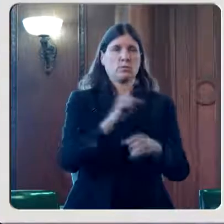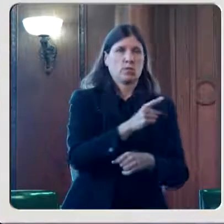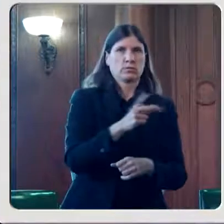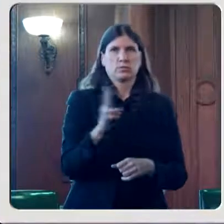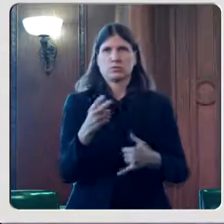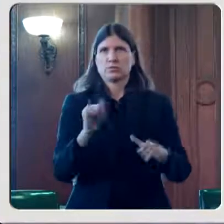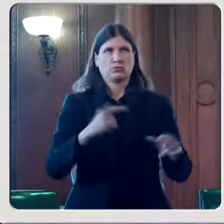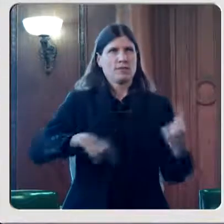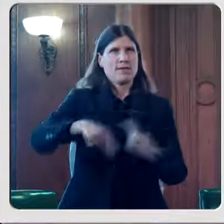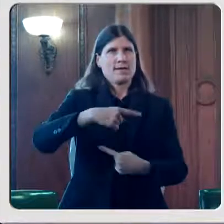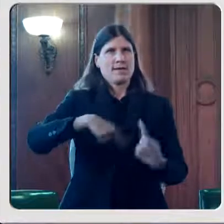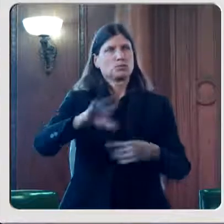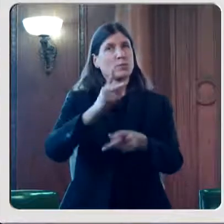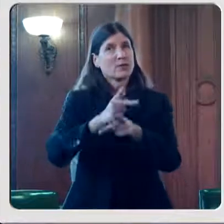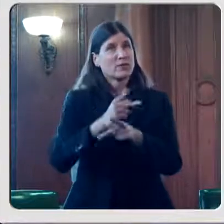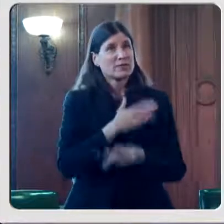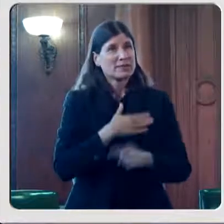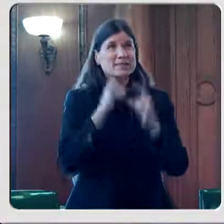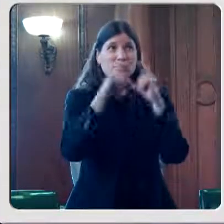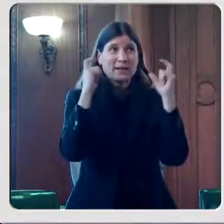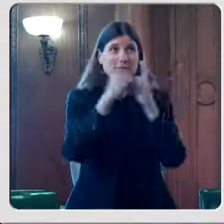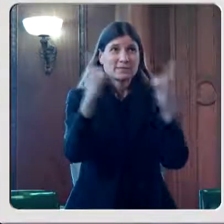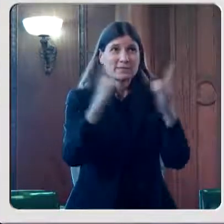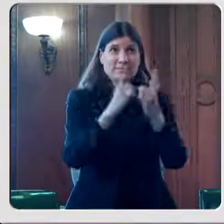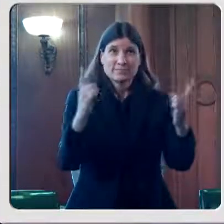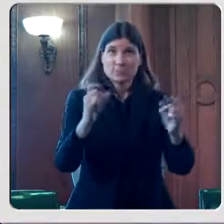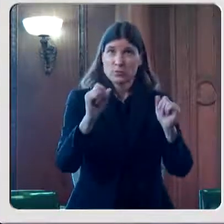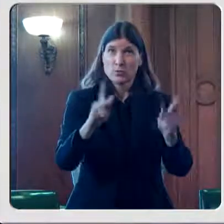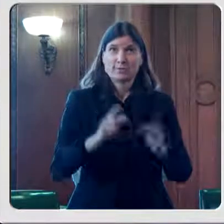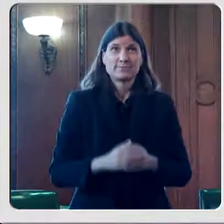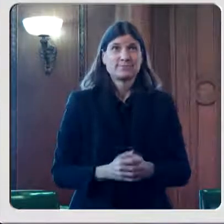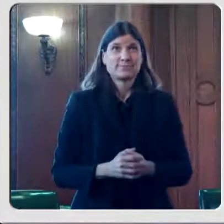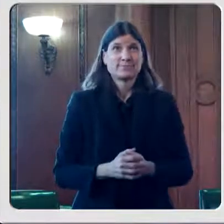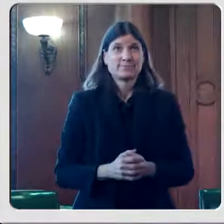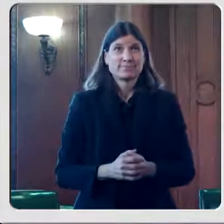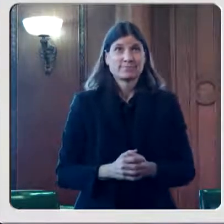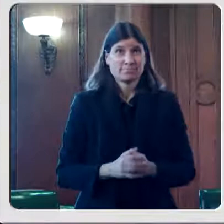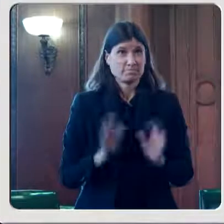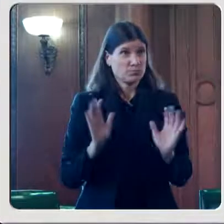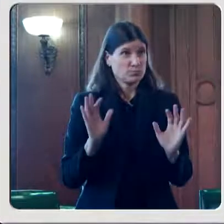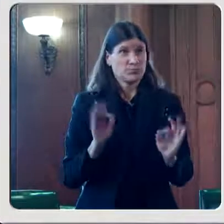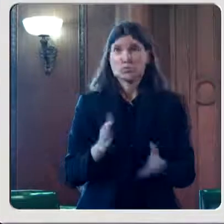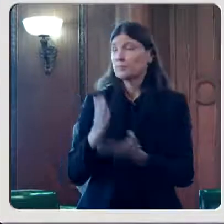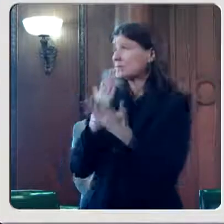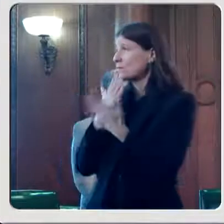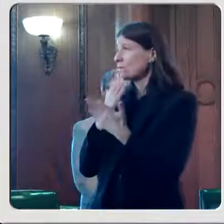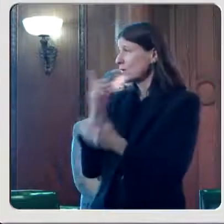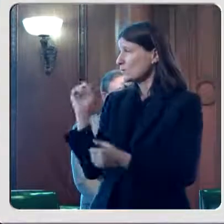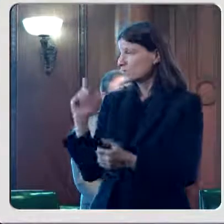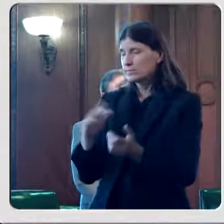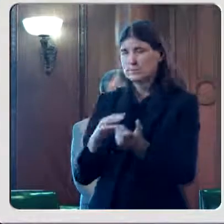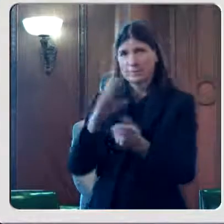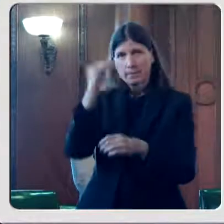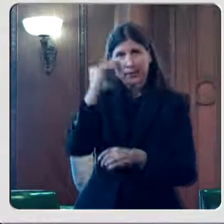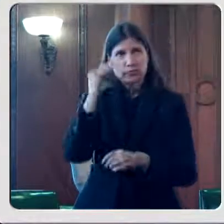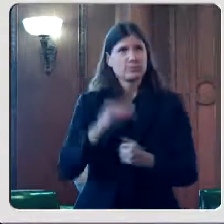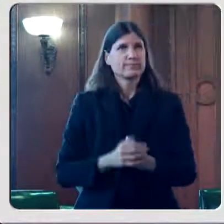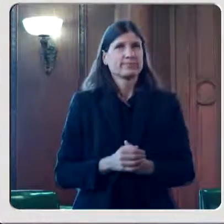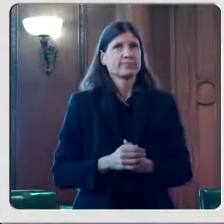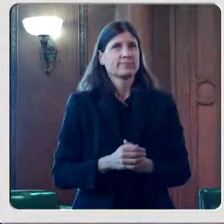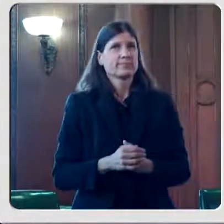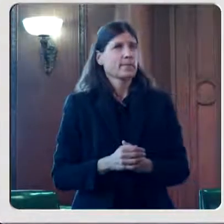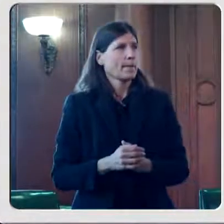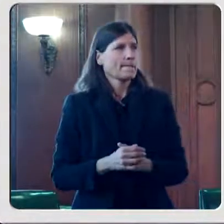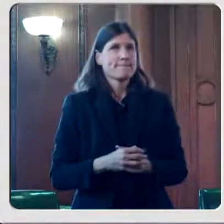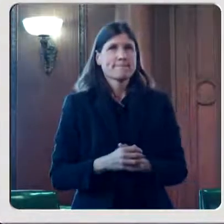crowds, particularly indoor crowds. So I'll end there, and again, thank you, Mr. Mayor, for your kind hospitality